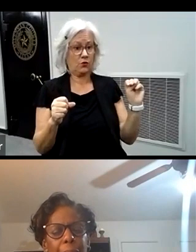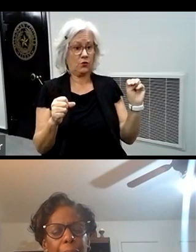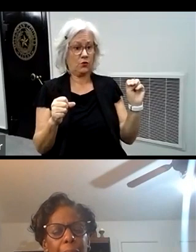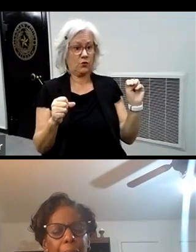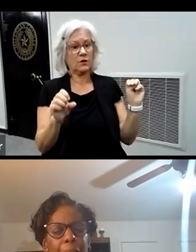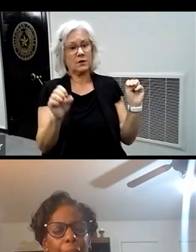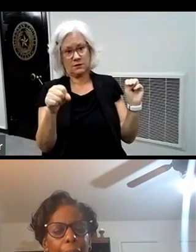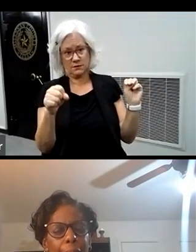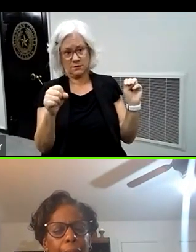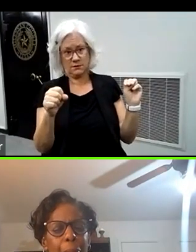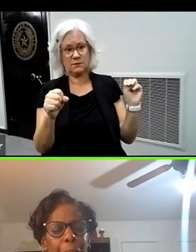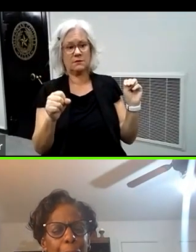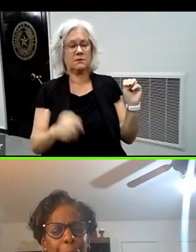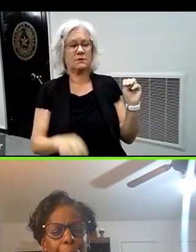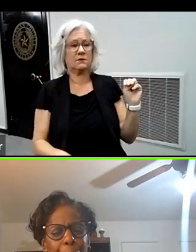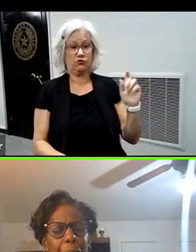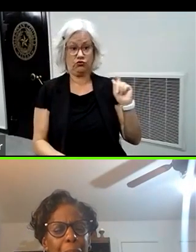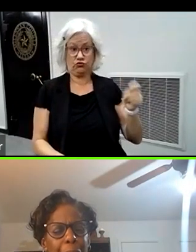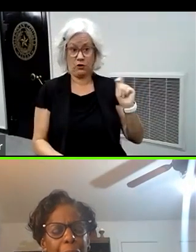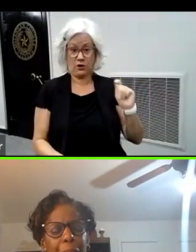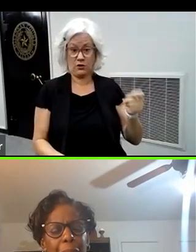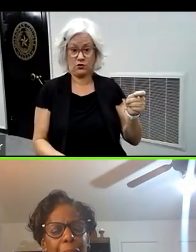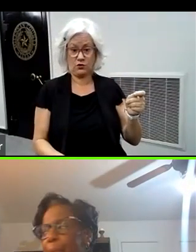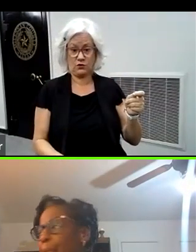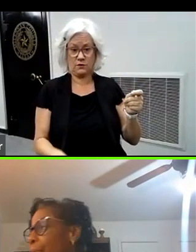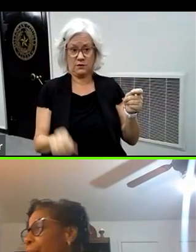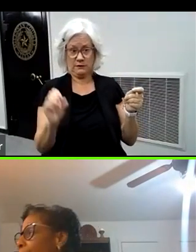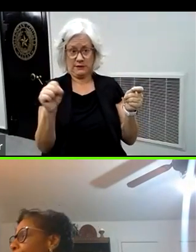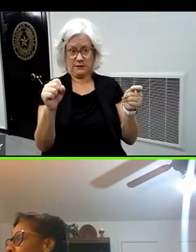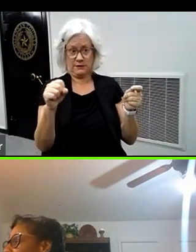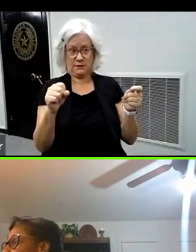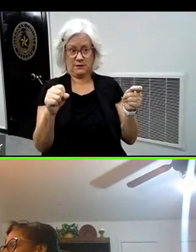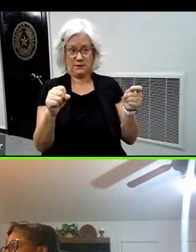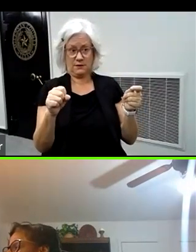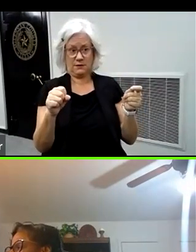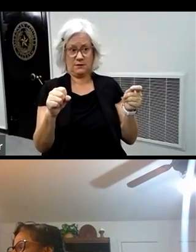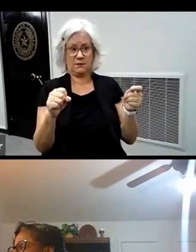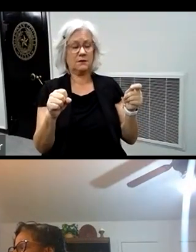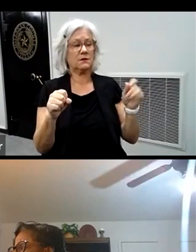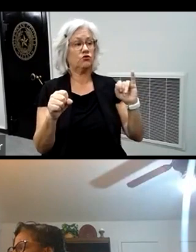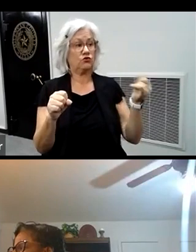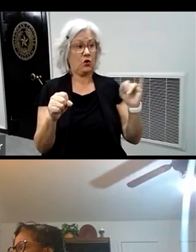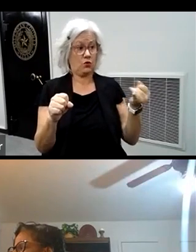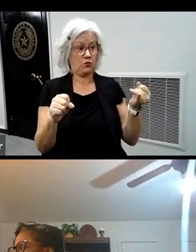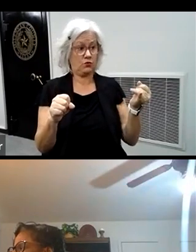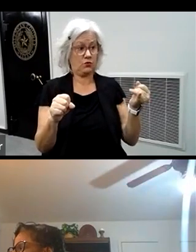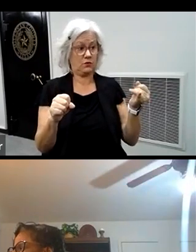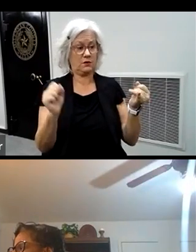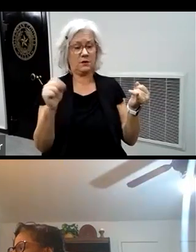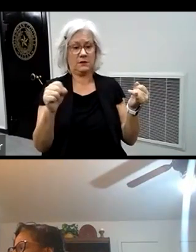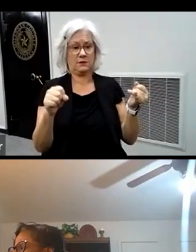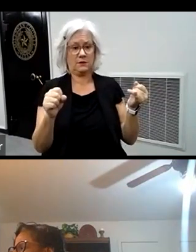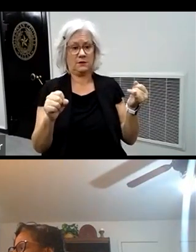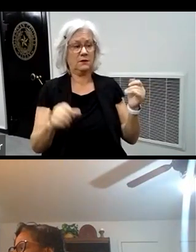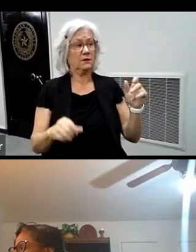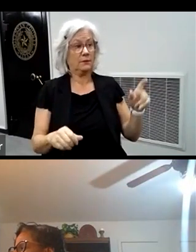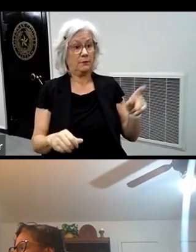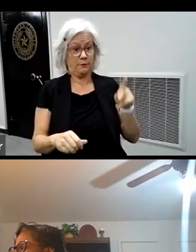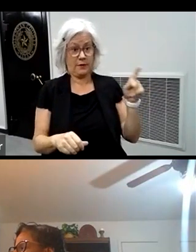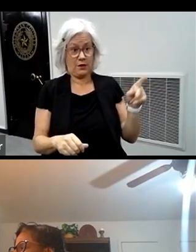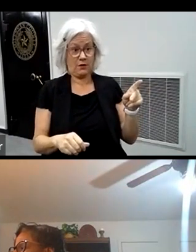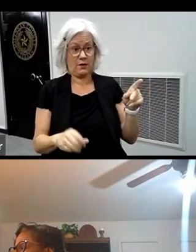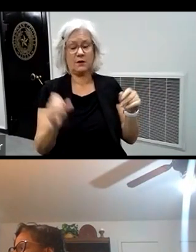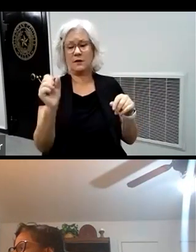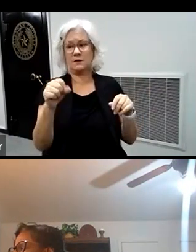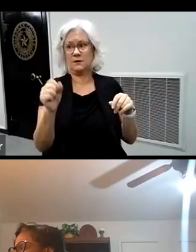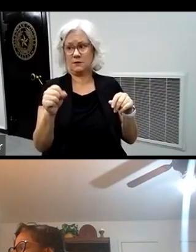Miller, Aye. Judge Felton, Aye. Commissioner Jones, Aye. Commissioner